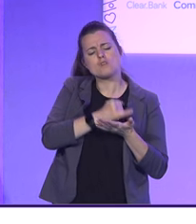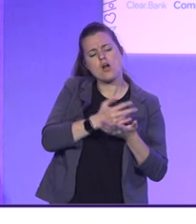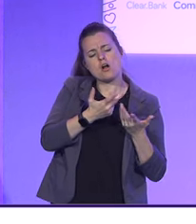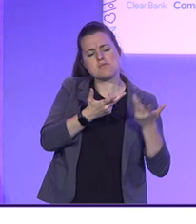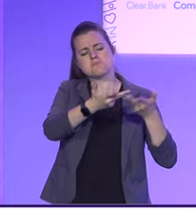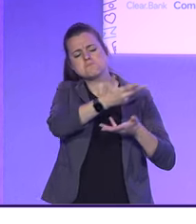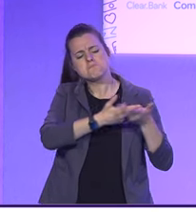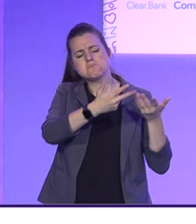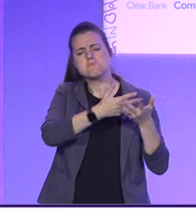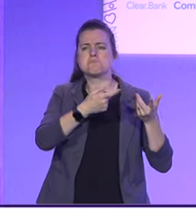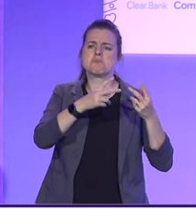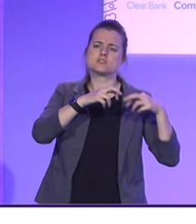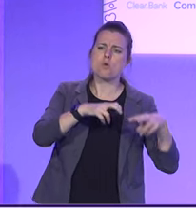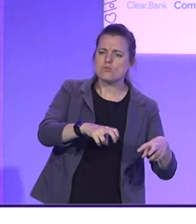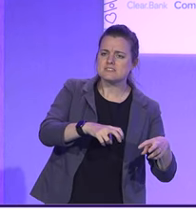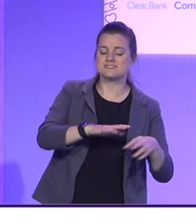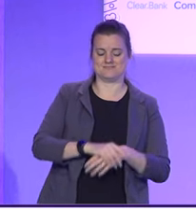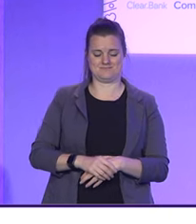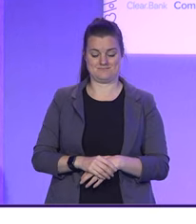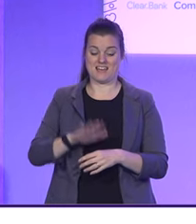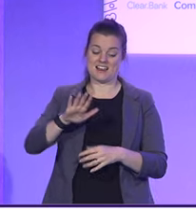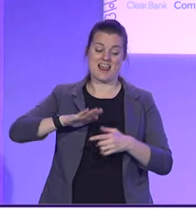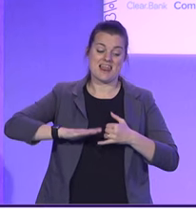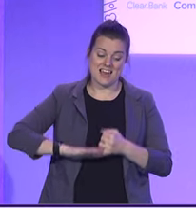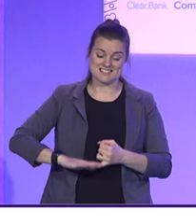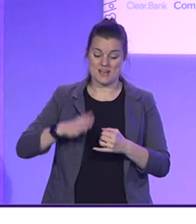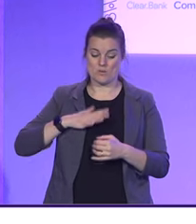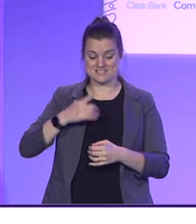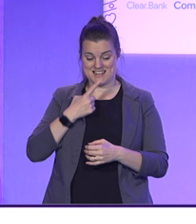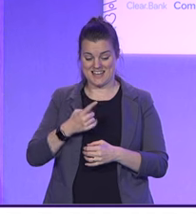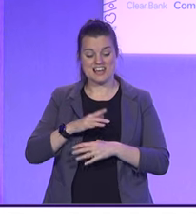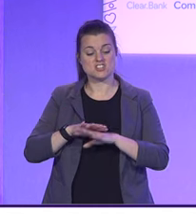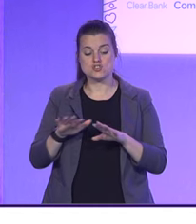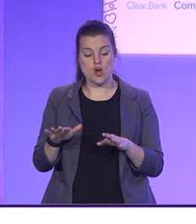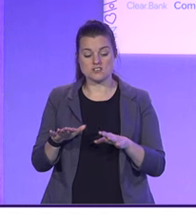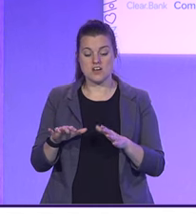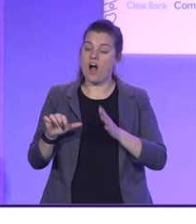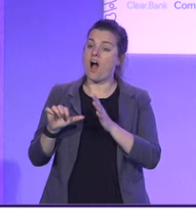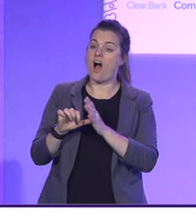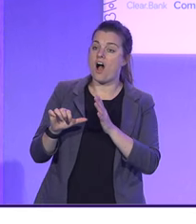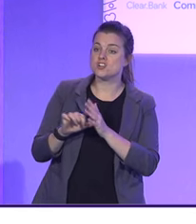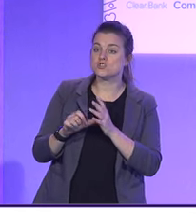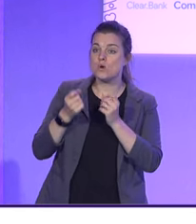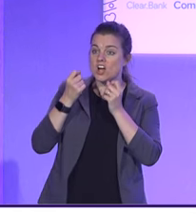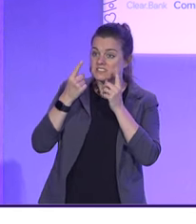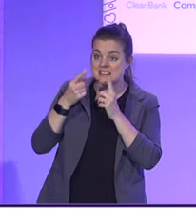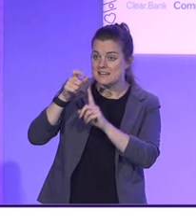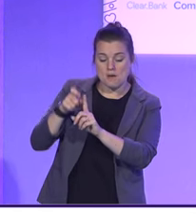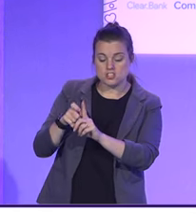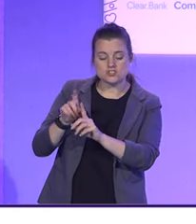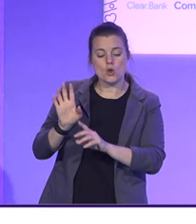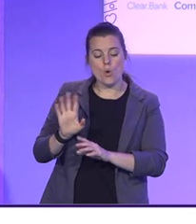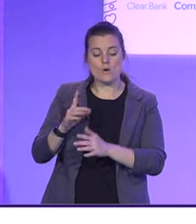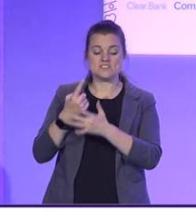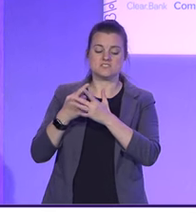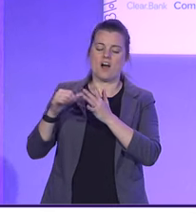collectively. Then, lastly, I would like to say, and there was a quote, that it's not at all hard to understand a person, it's only